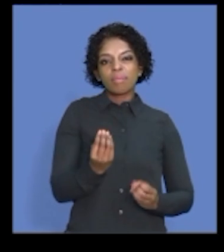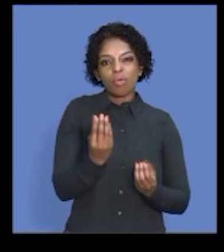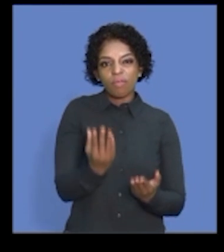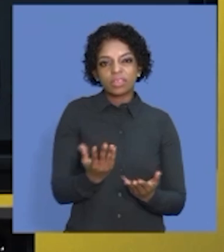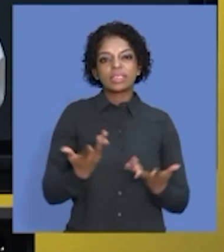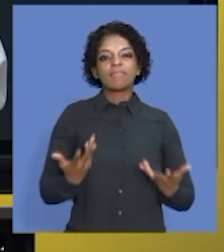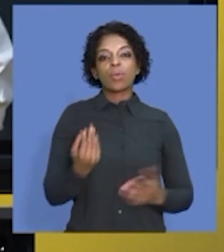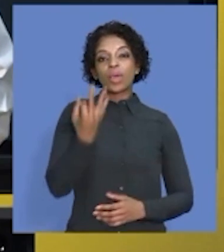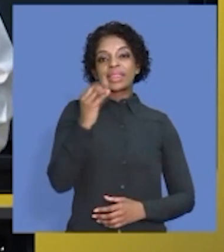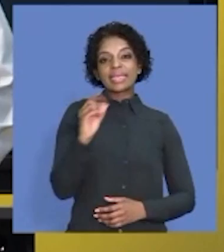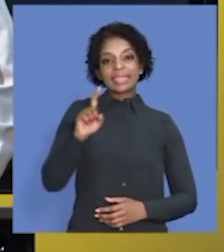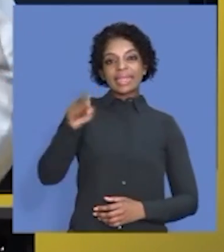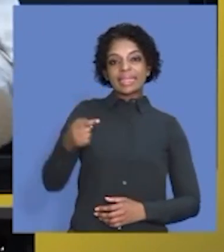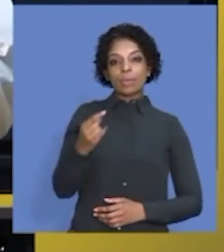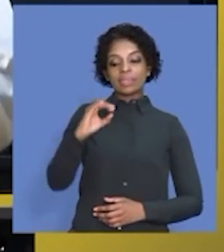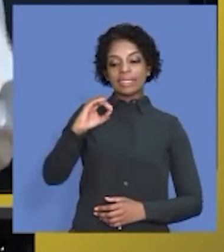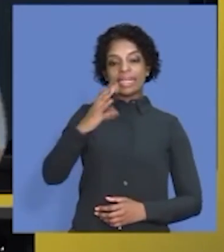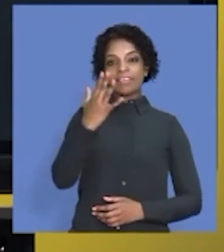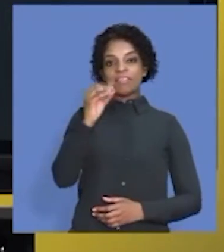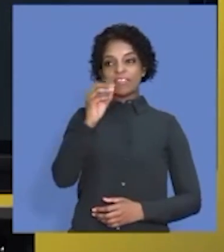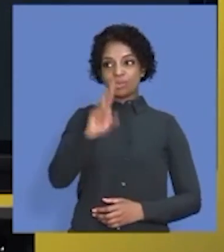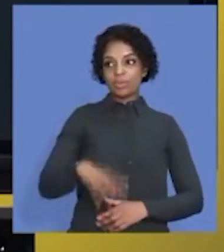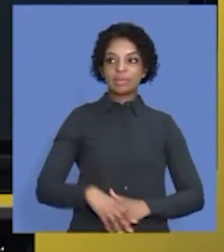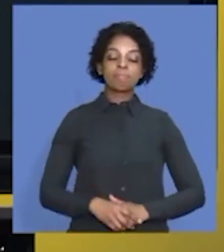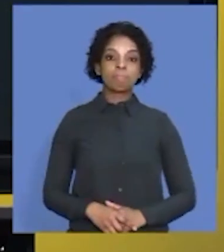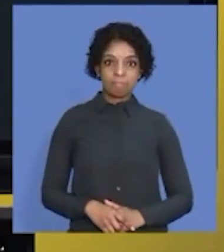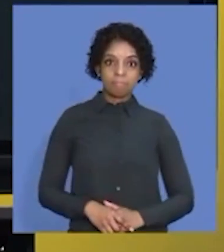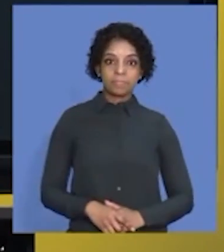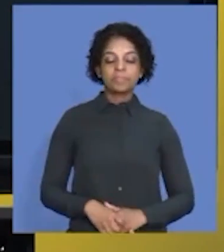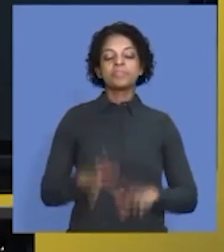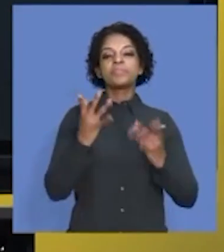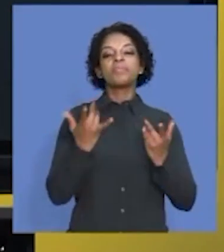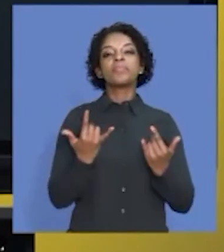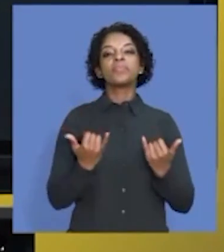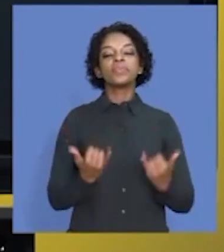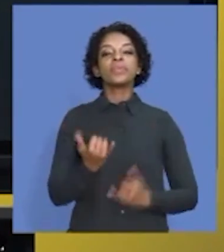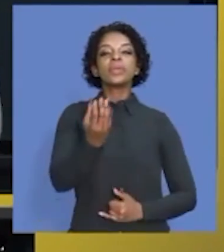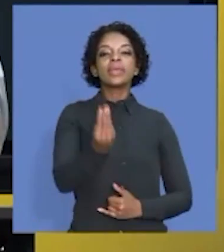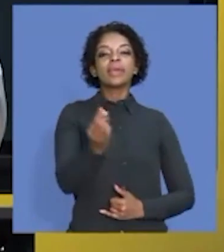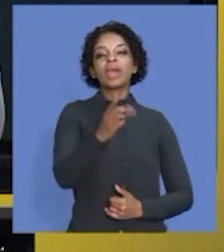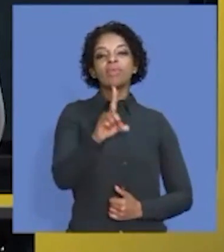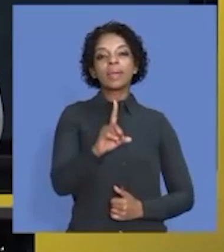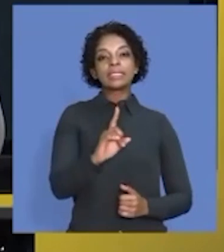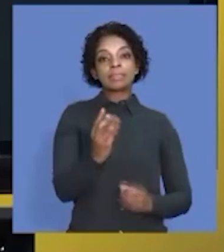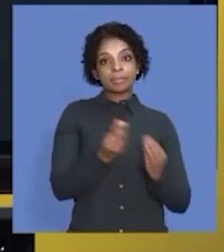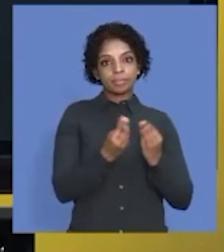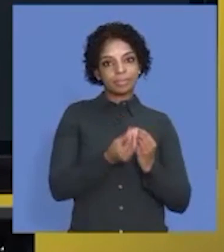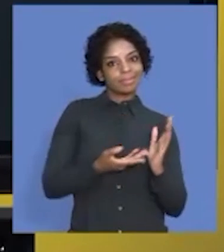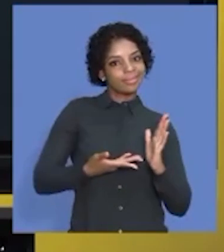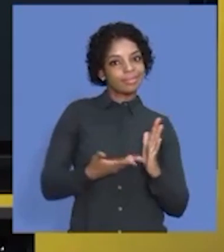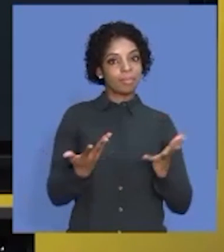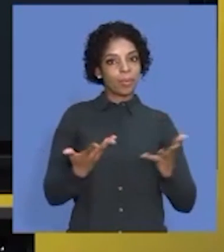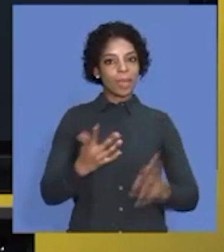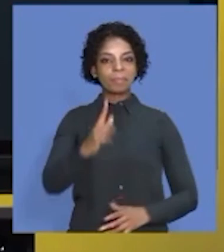13,050 Rand. Got it? Okay. Now, you also have an item in your trial balance, and that